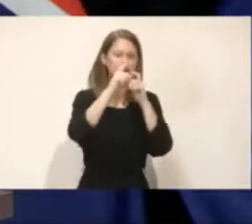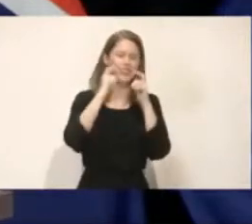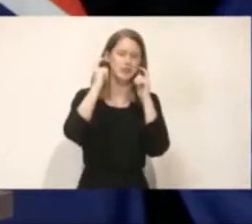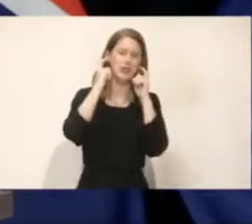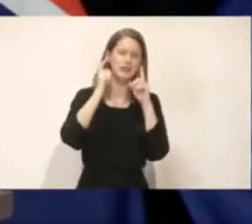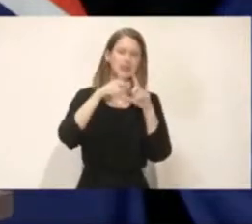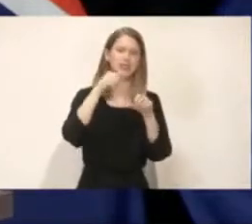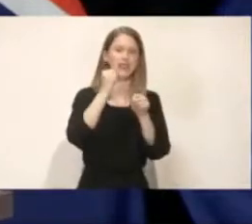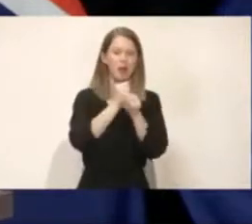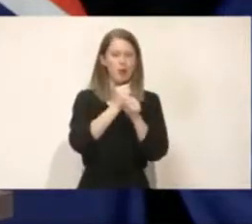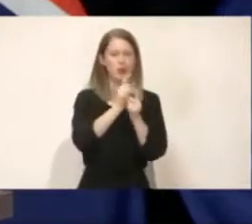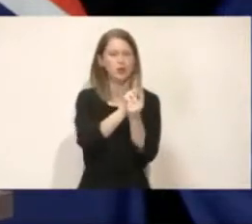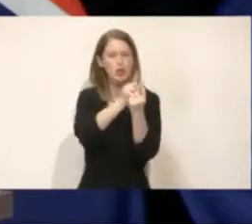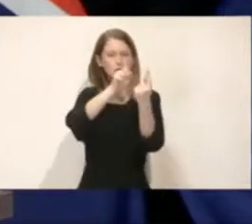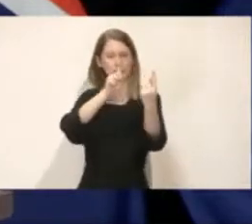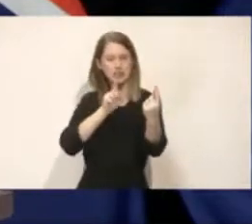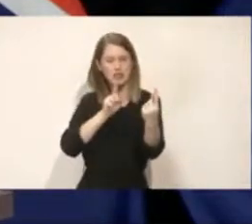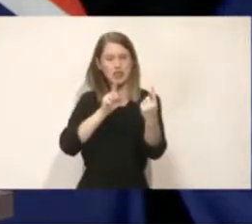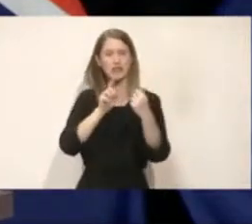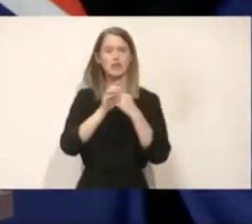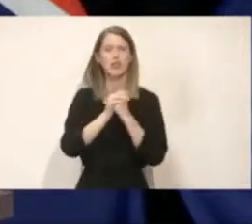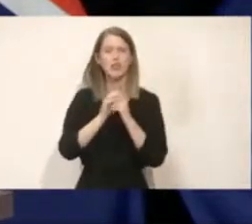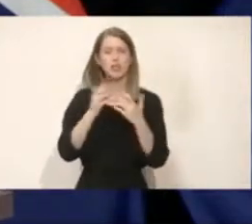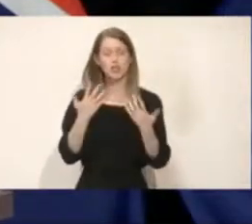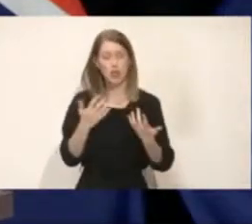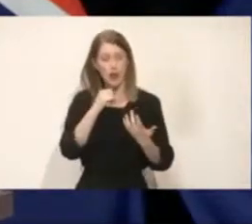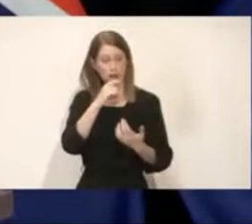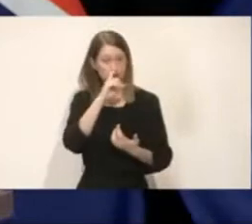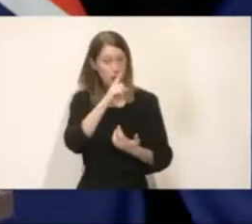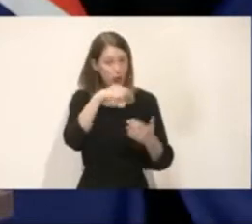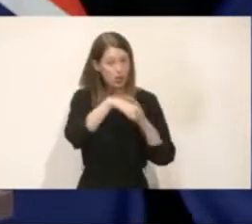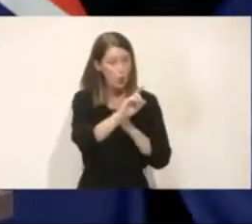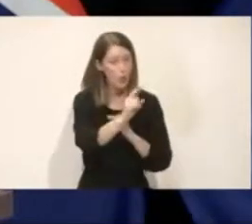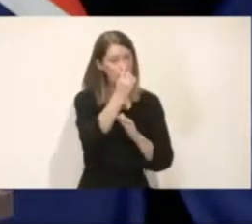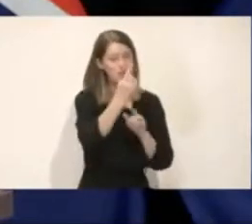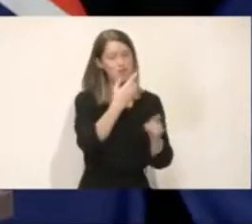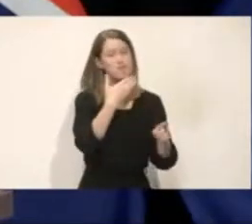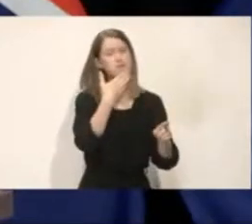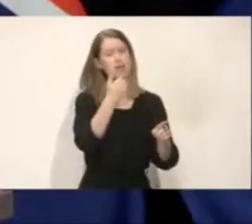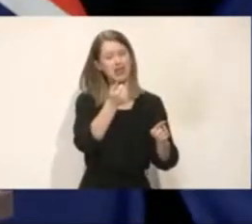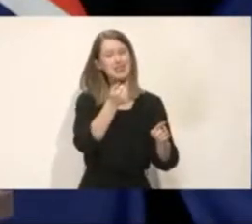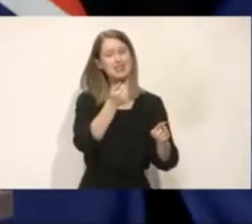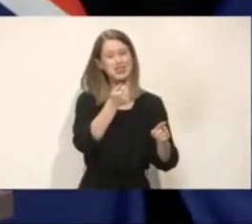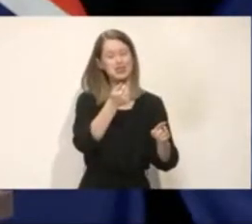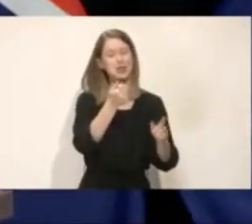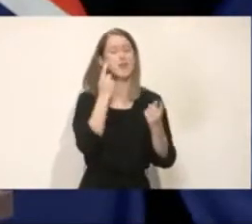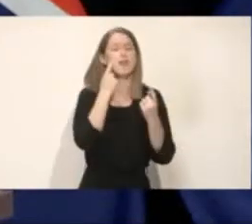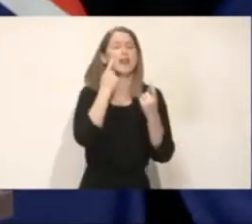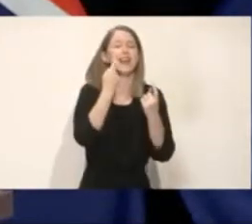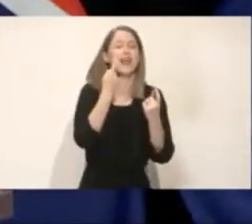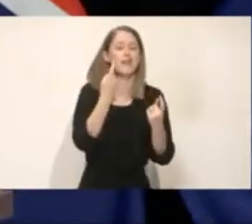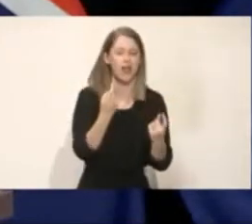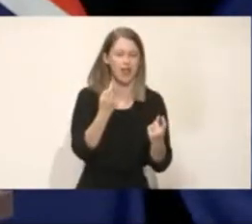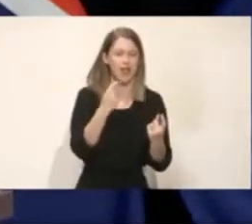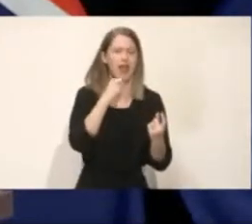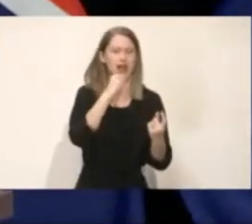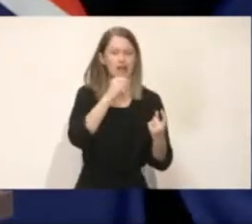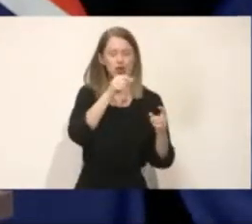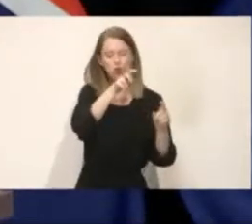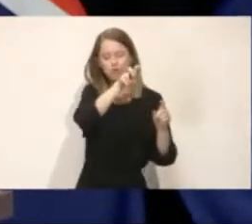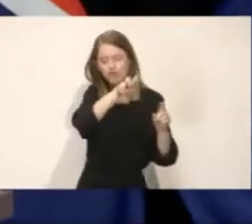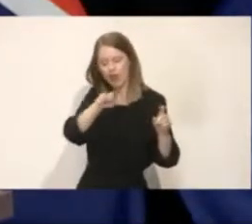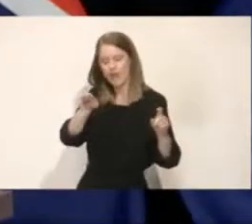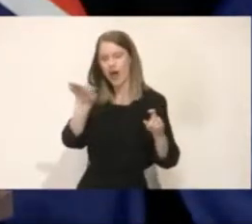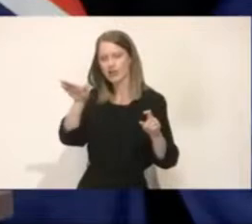use, social distancing, and so on. And so for those who are in Auckland, we're just asking them to apply, though, that care and caution when they're outside of the